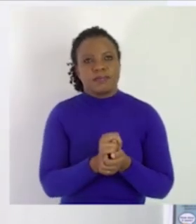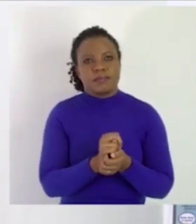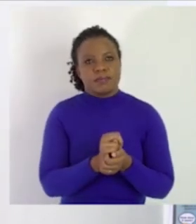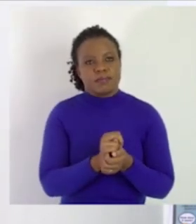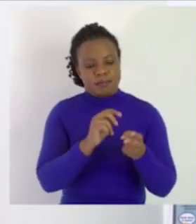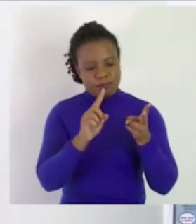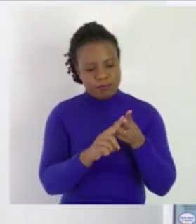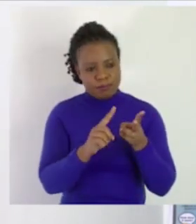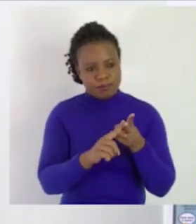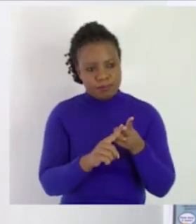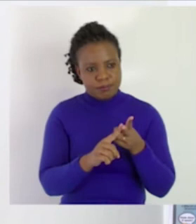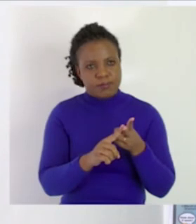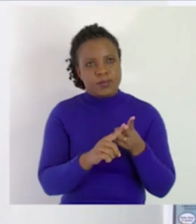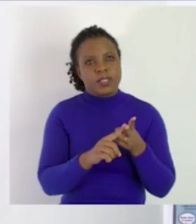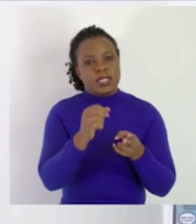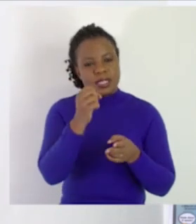and also